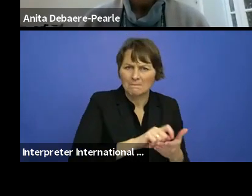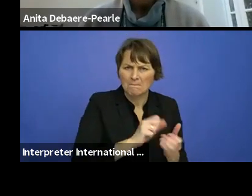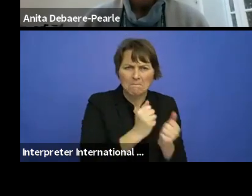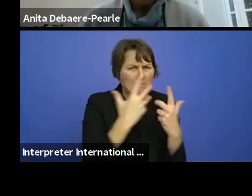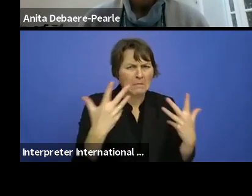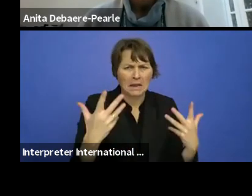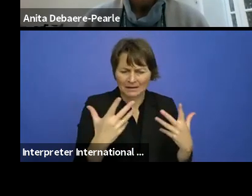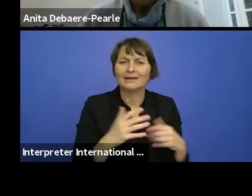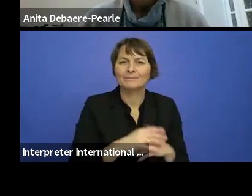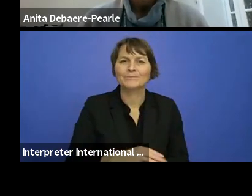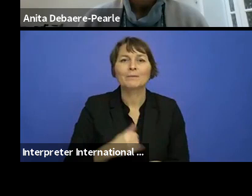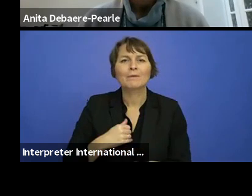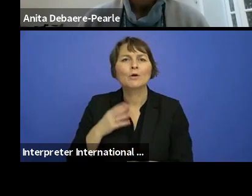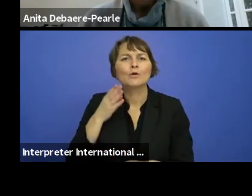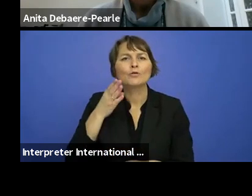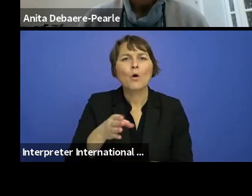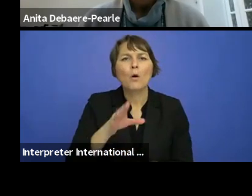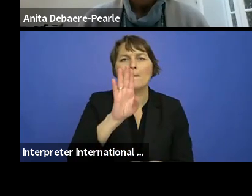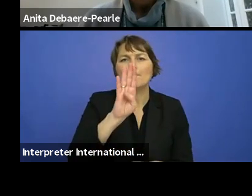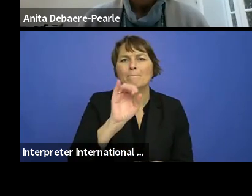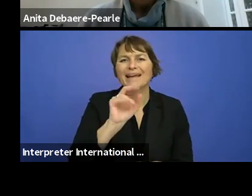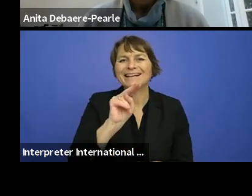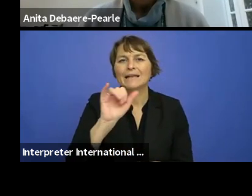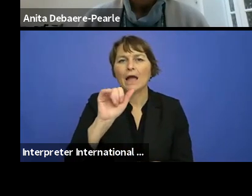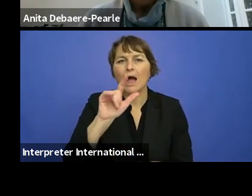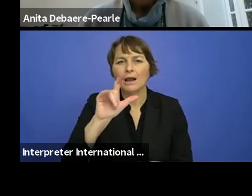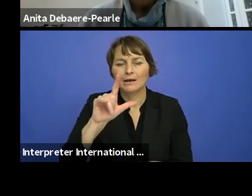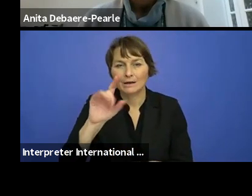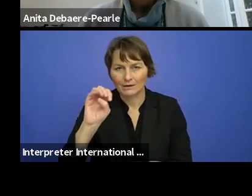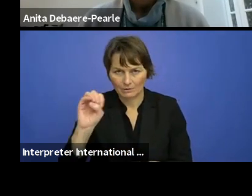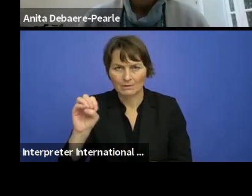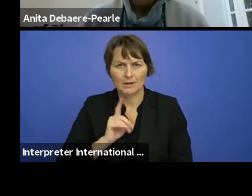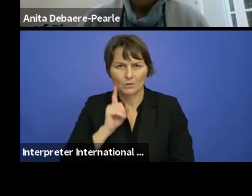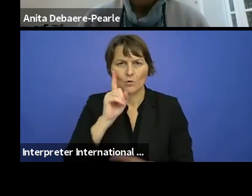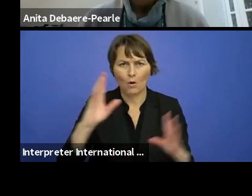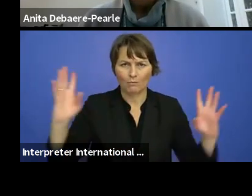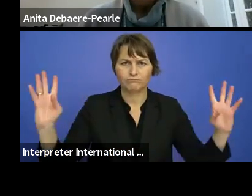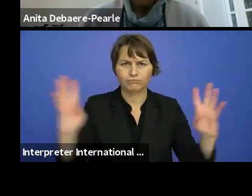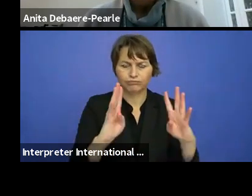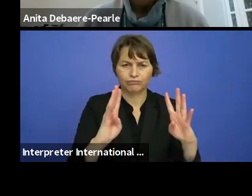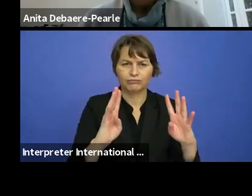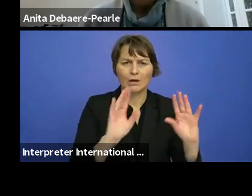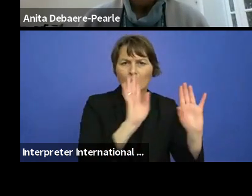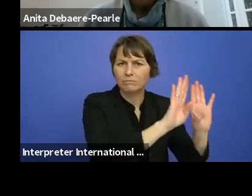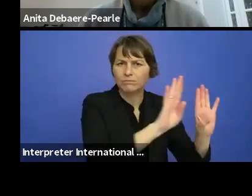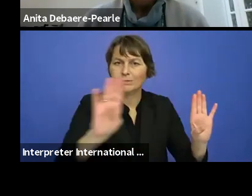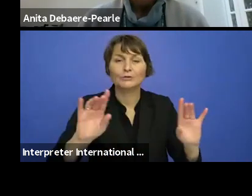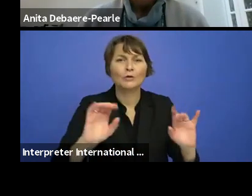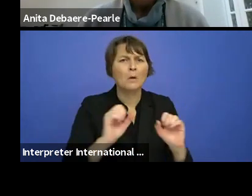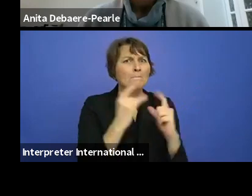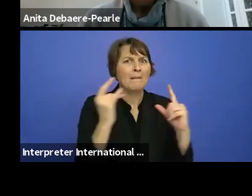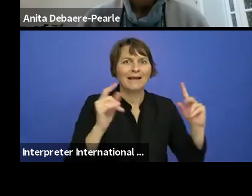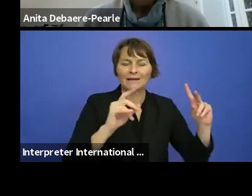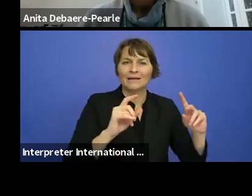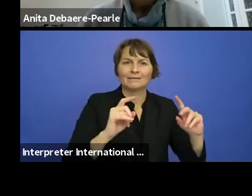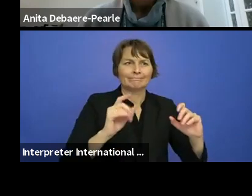the Berlinale, where many roundtables on this topic were organized,